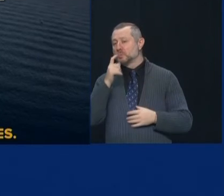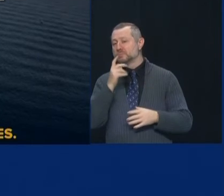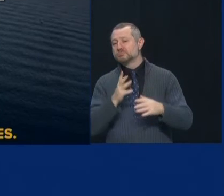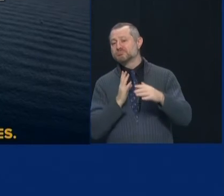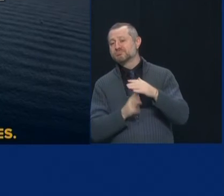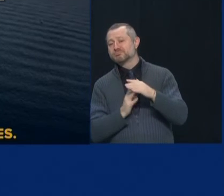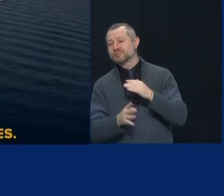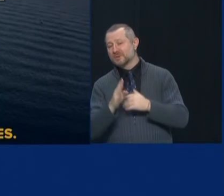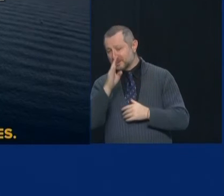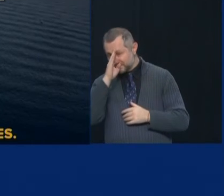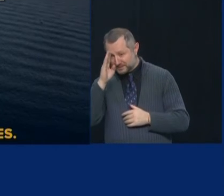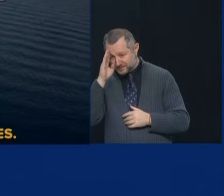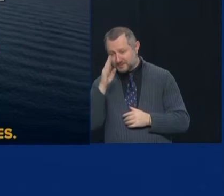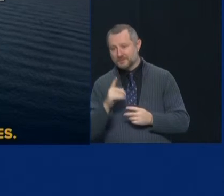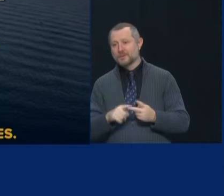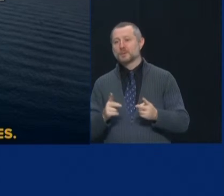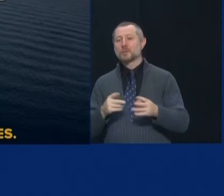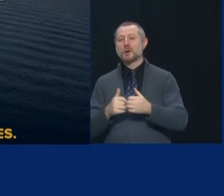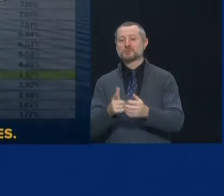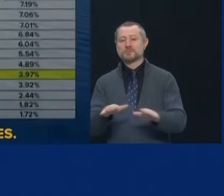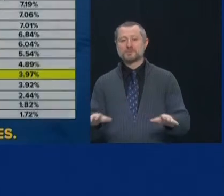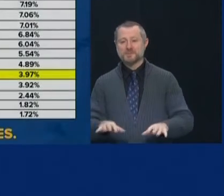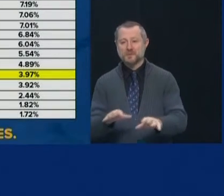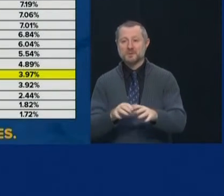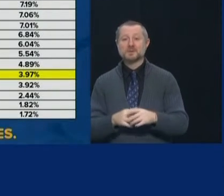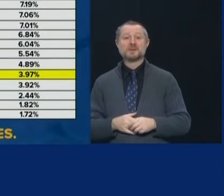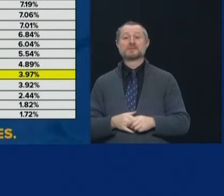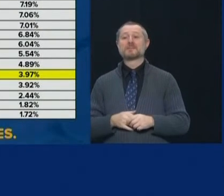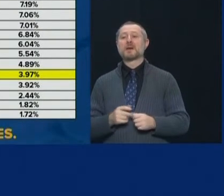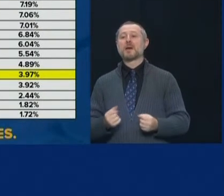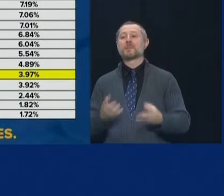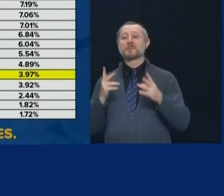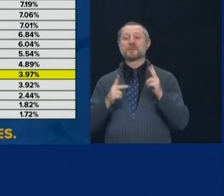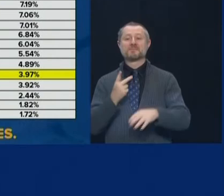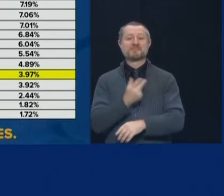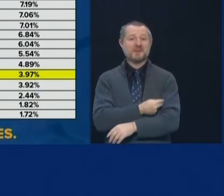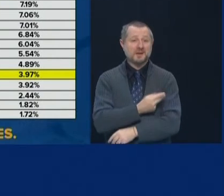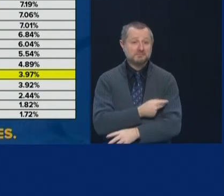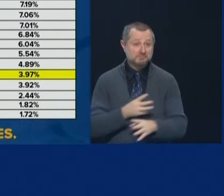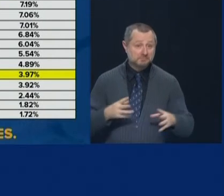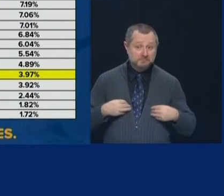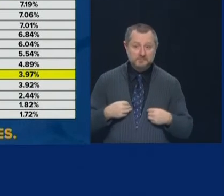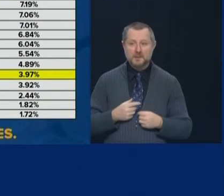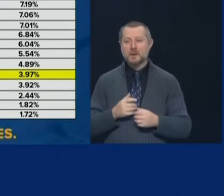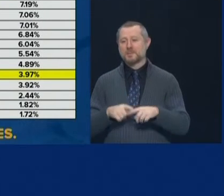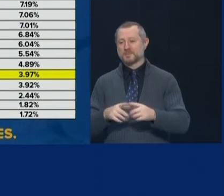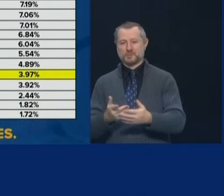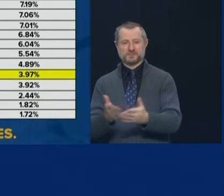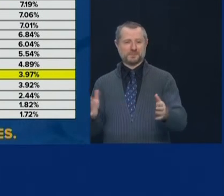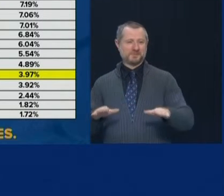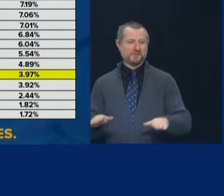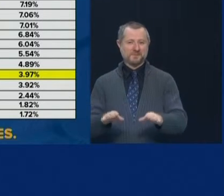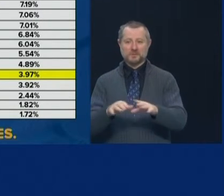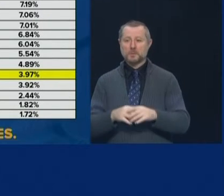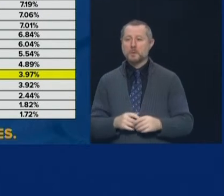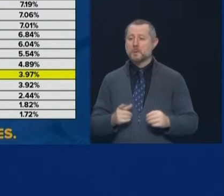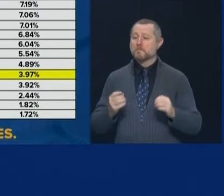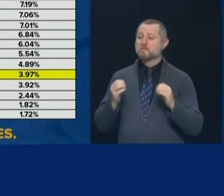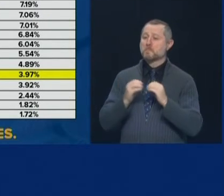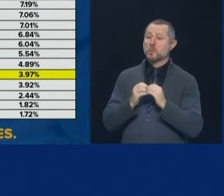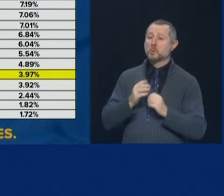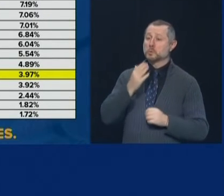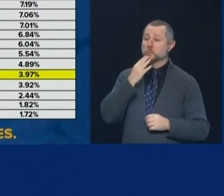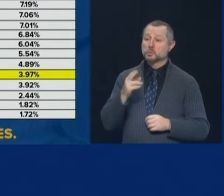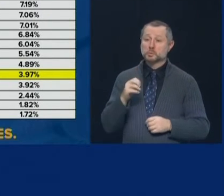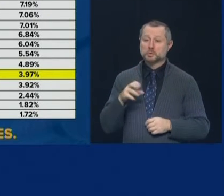on us how many people get vaccinated, how quickly. More good news,